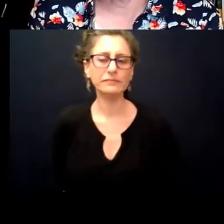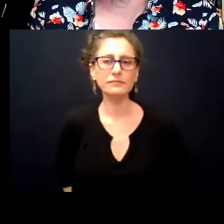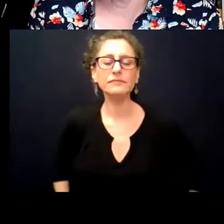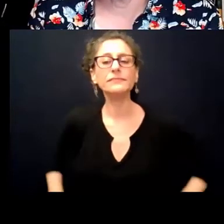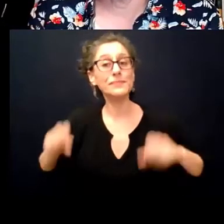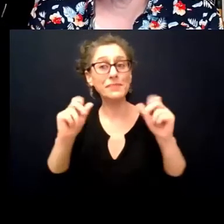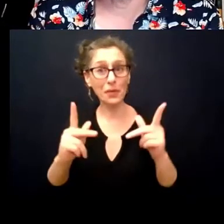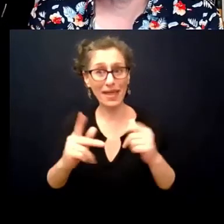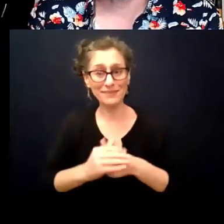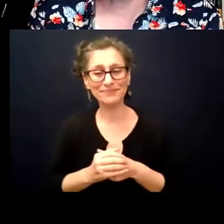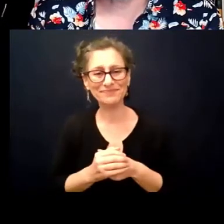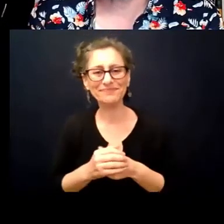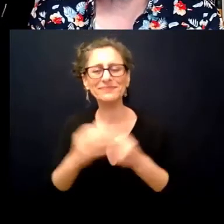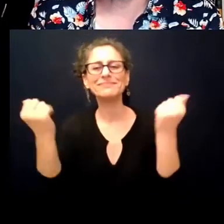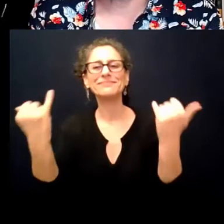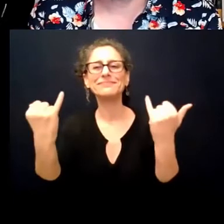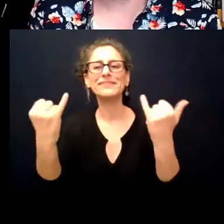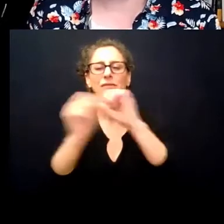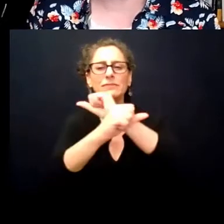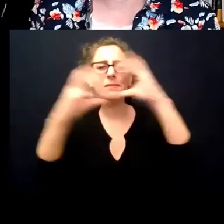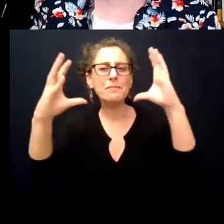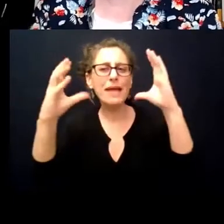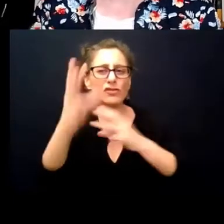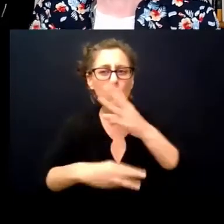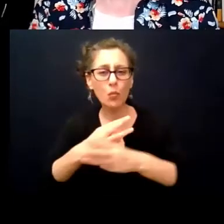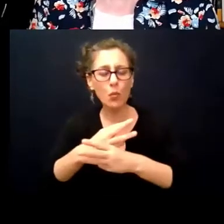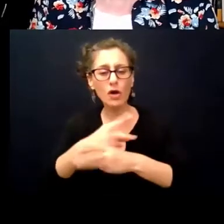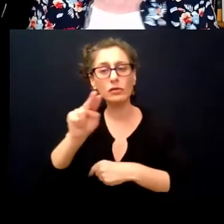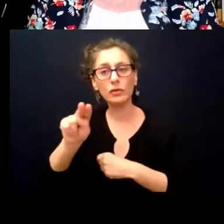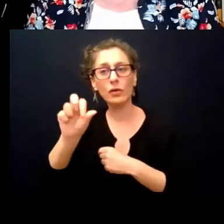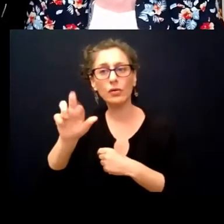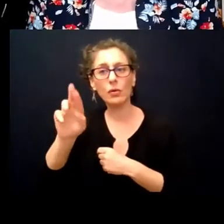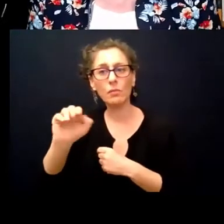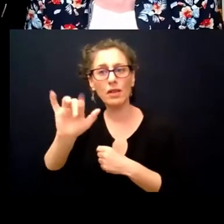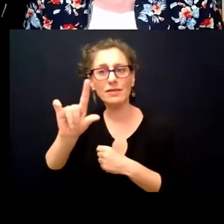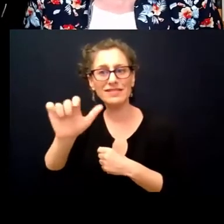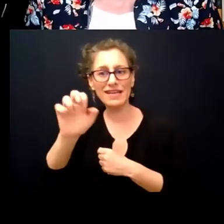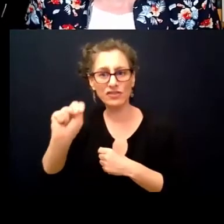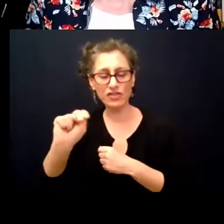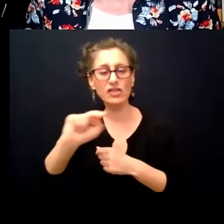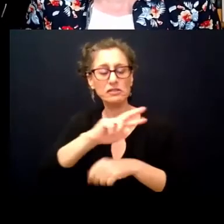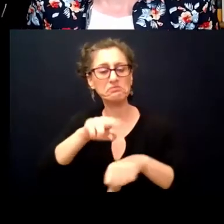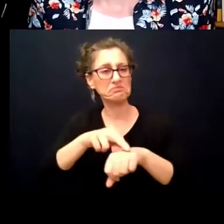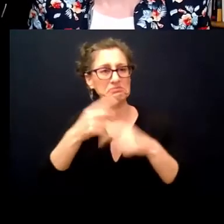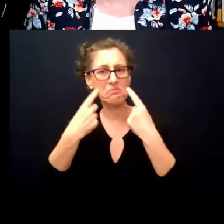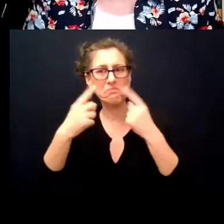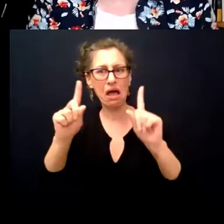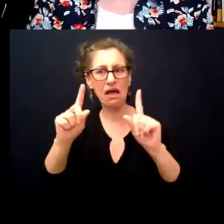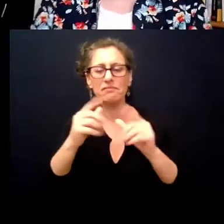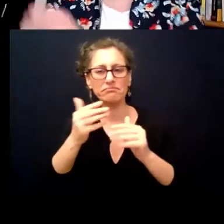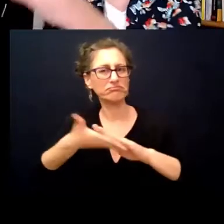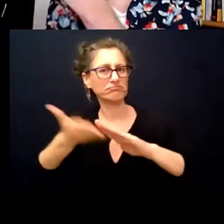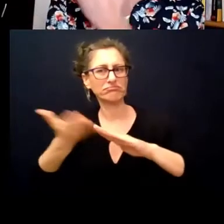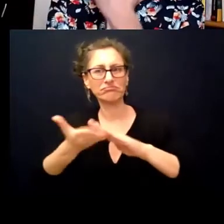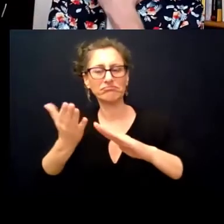Okay, so let's imagine a world where this normalization has taken, it completely works. What